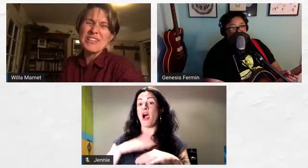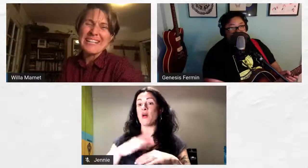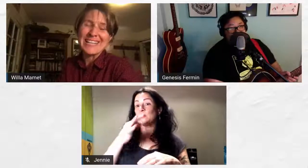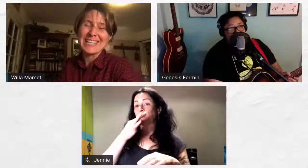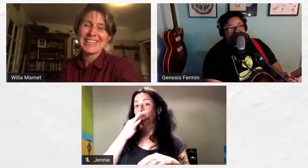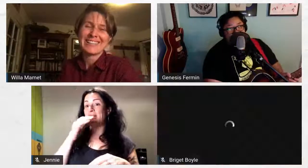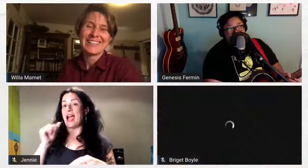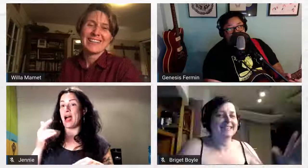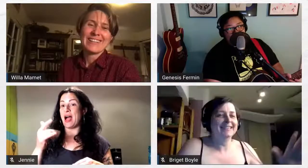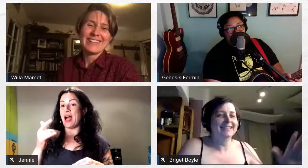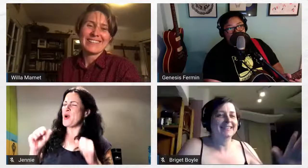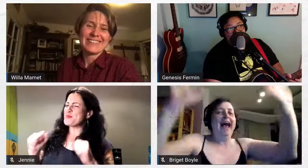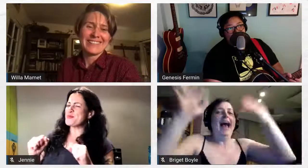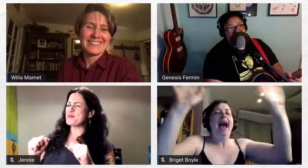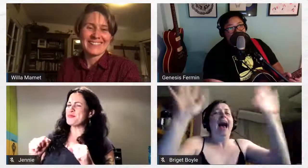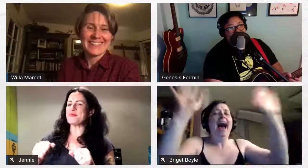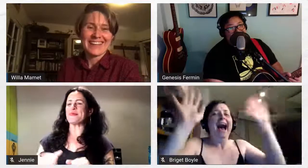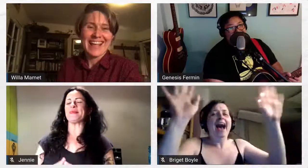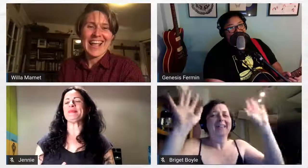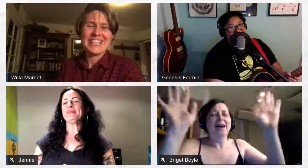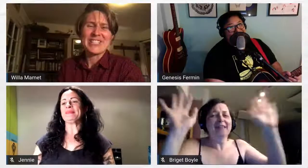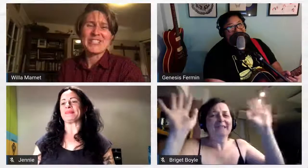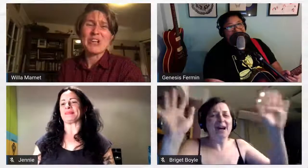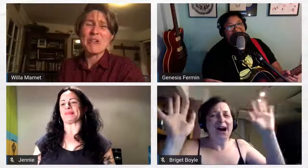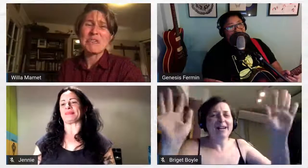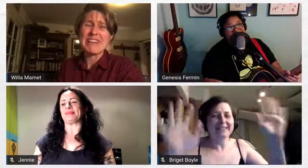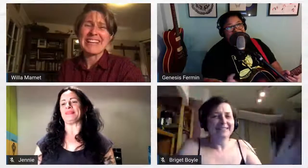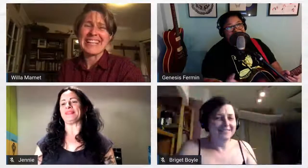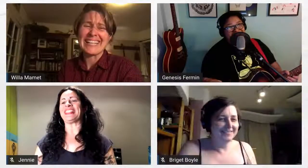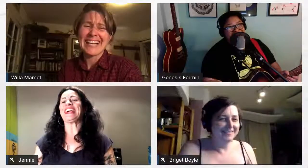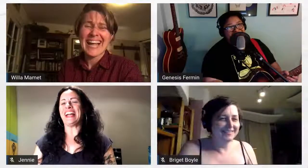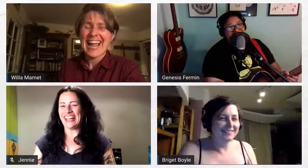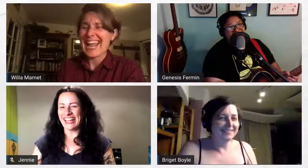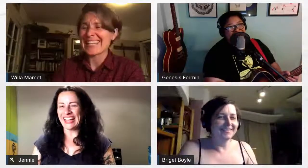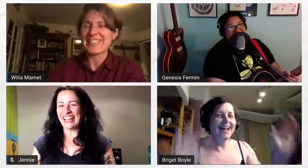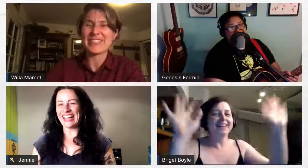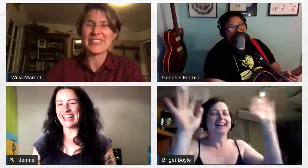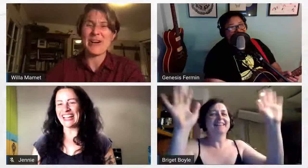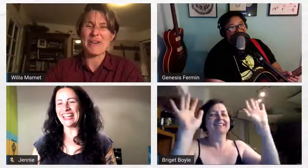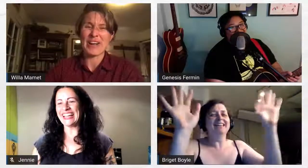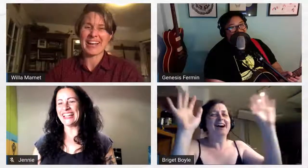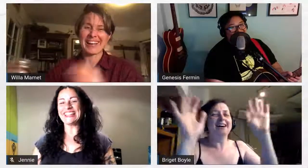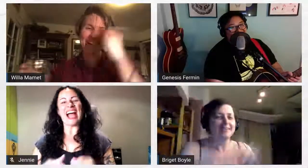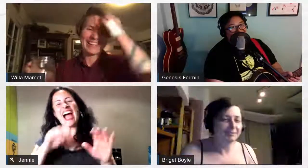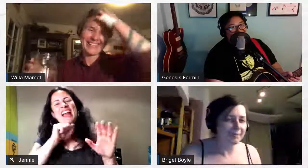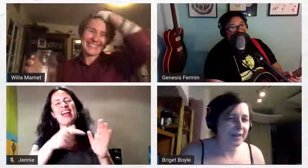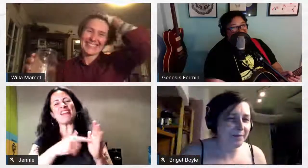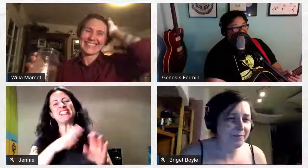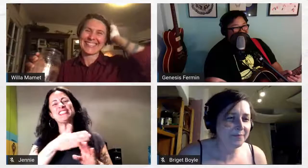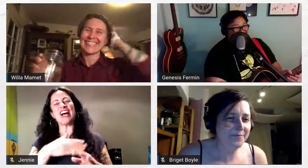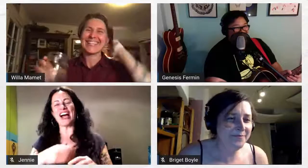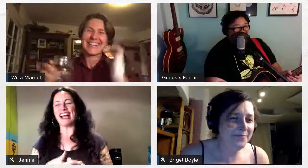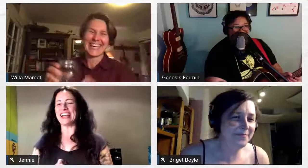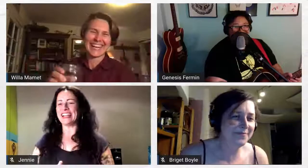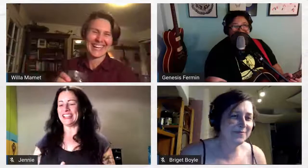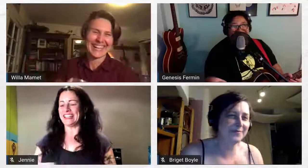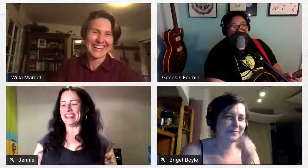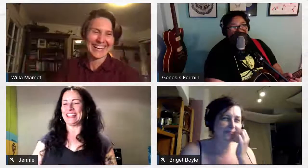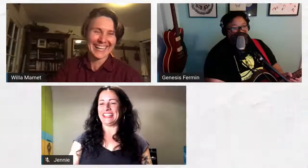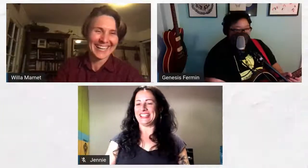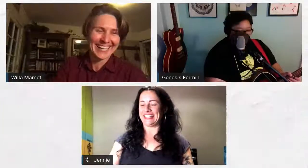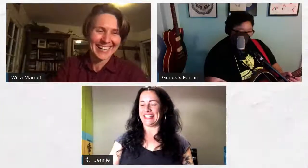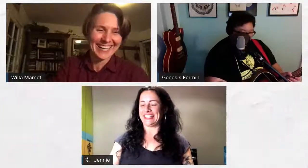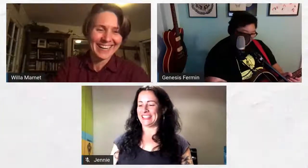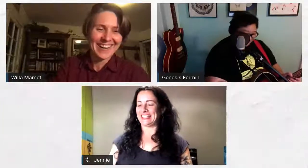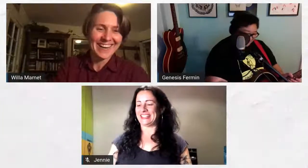so good. It's almost done. It's so Bridget is so excited. I love this song. Okay.